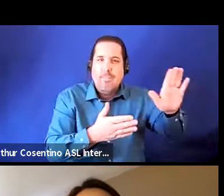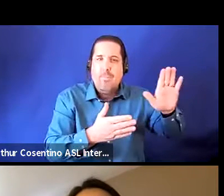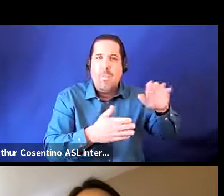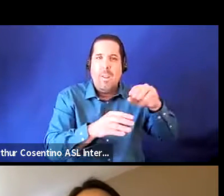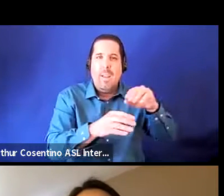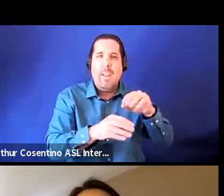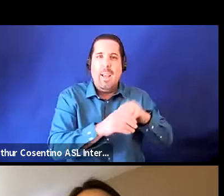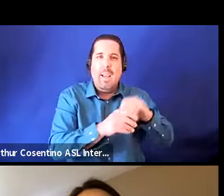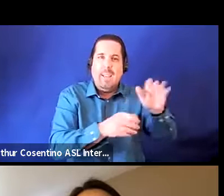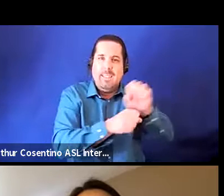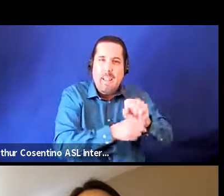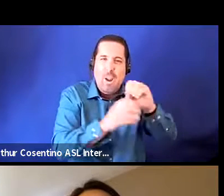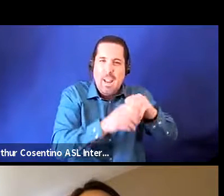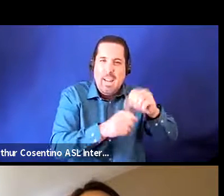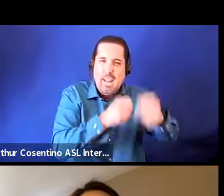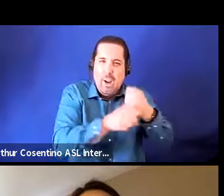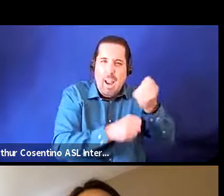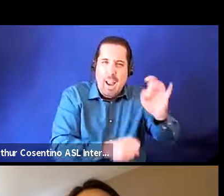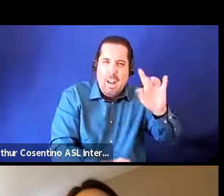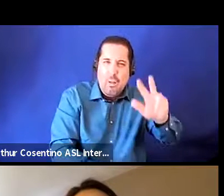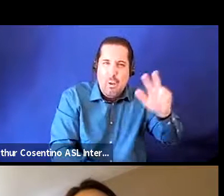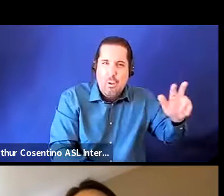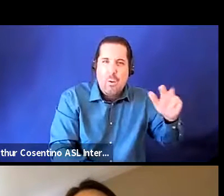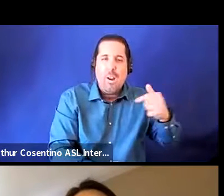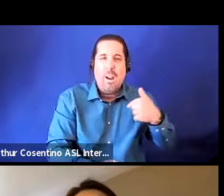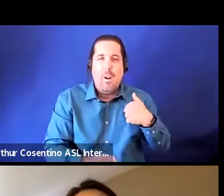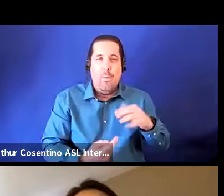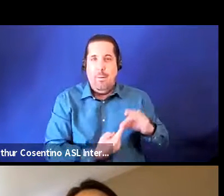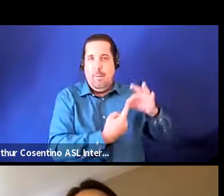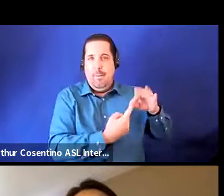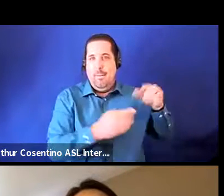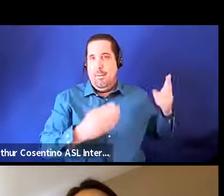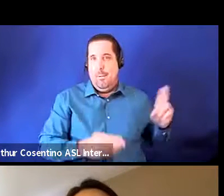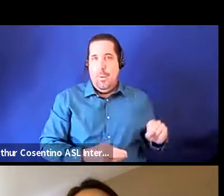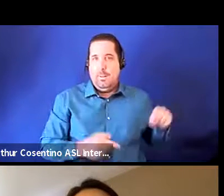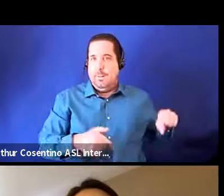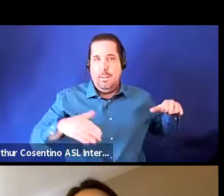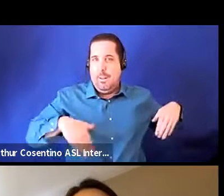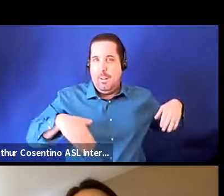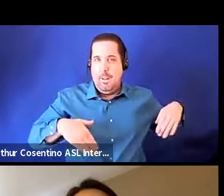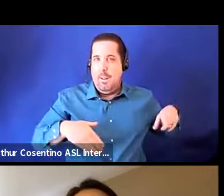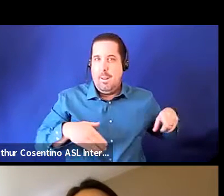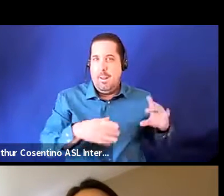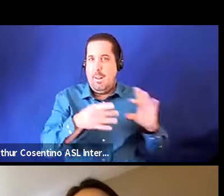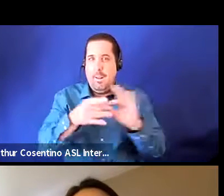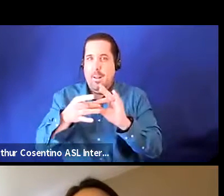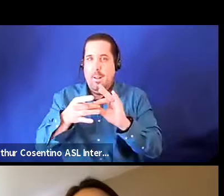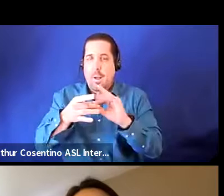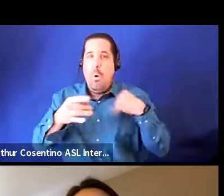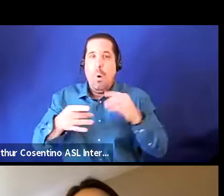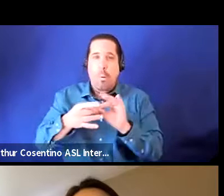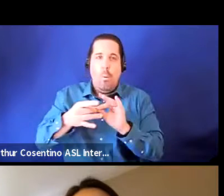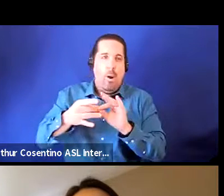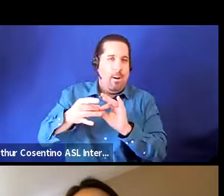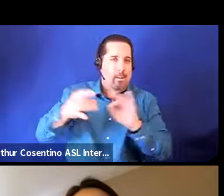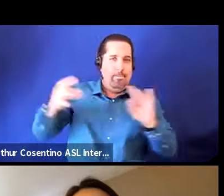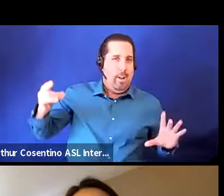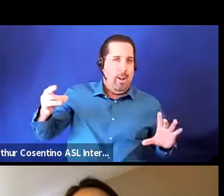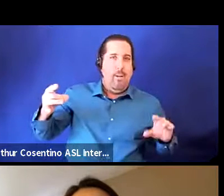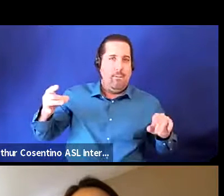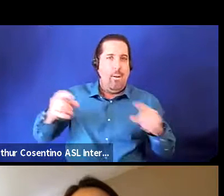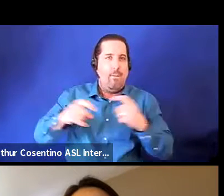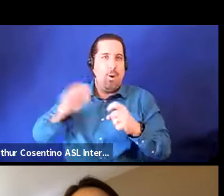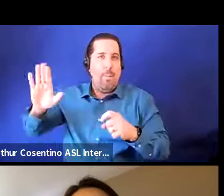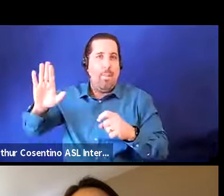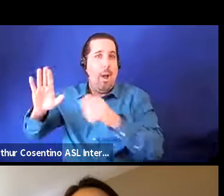in 1833. We were exempted from that in the United States because we were free of the British Empire.